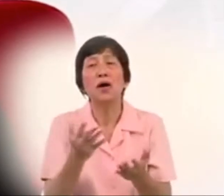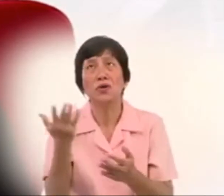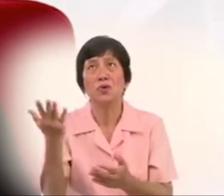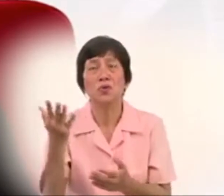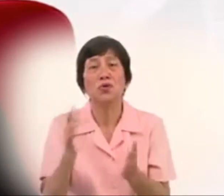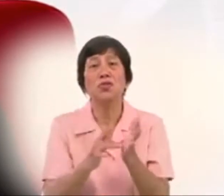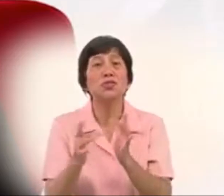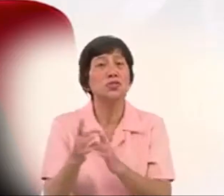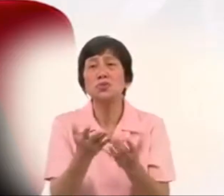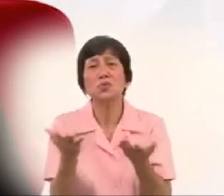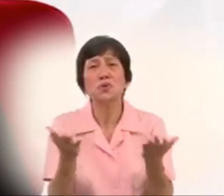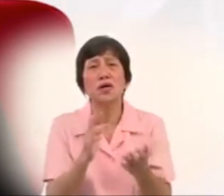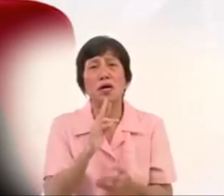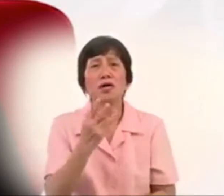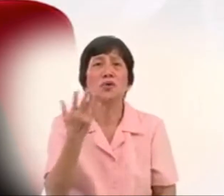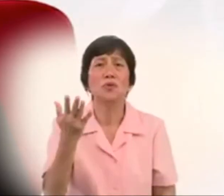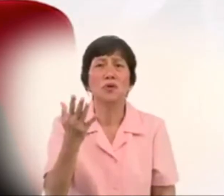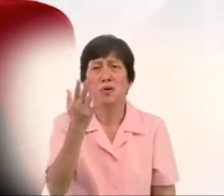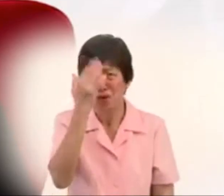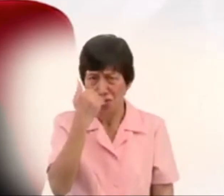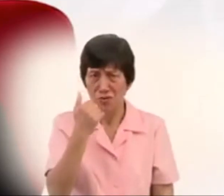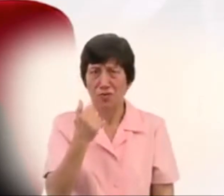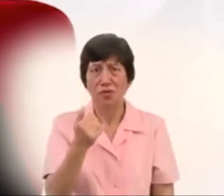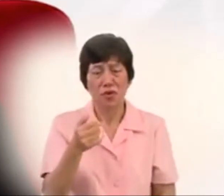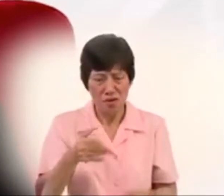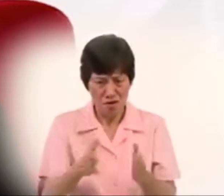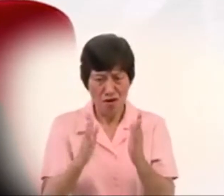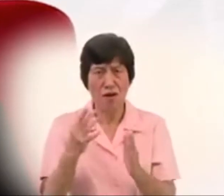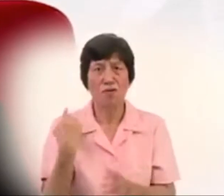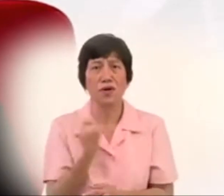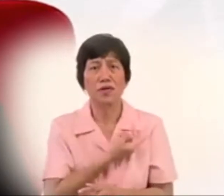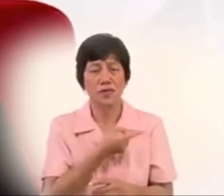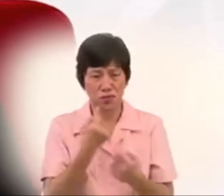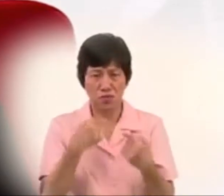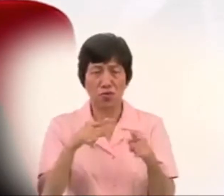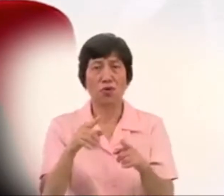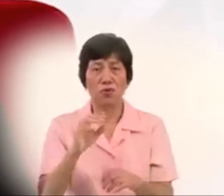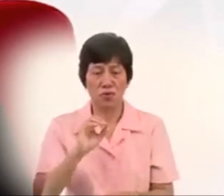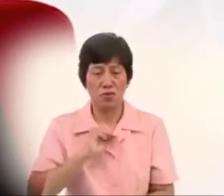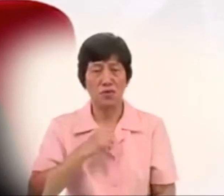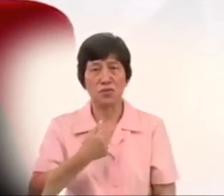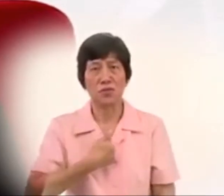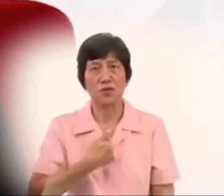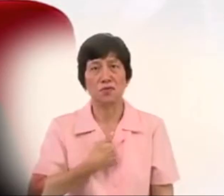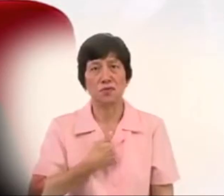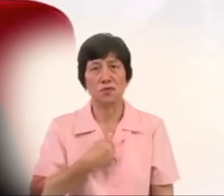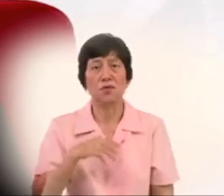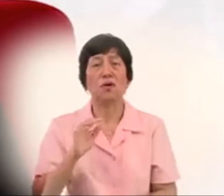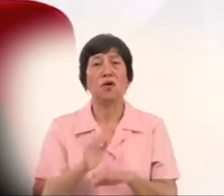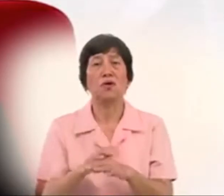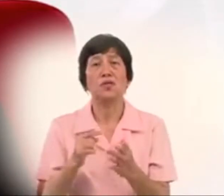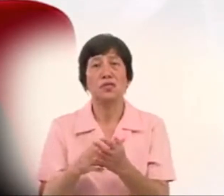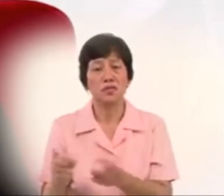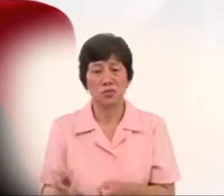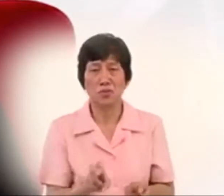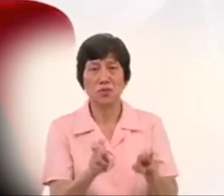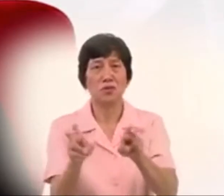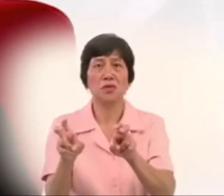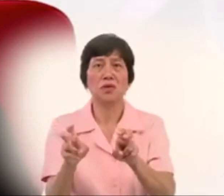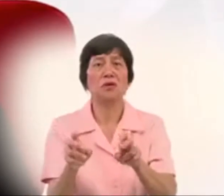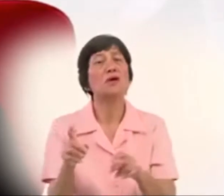you? Why did you let us go by ourselves on this journey? What is